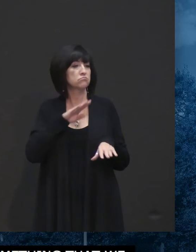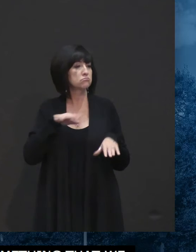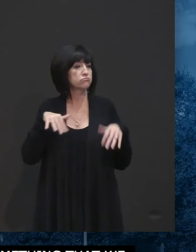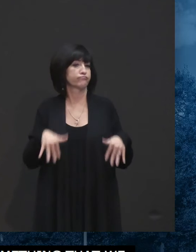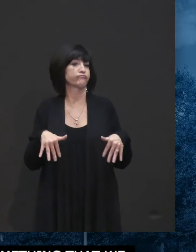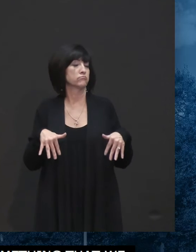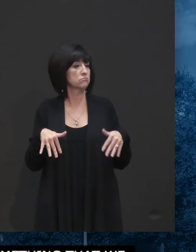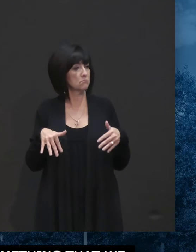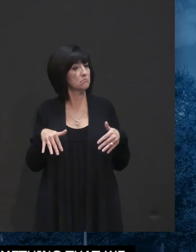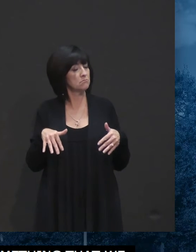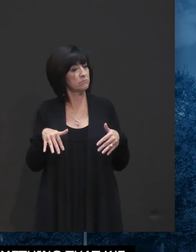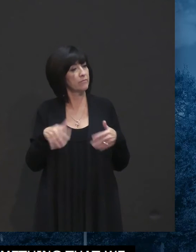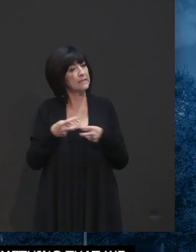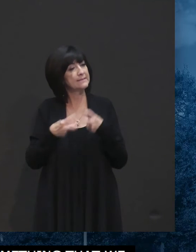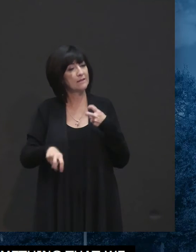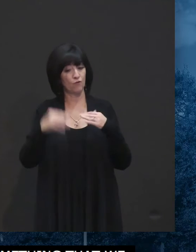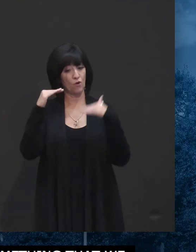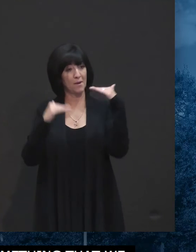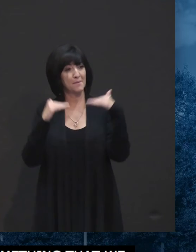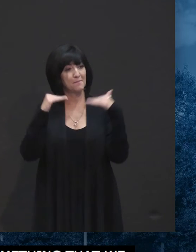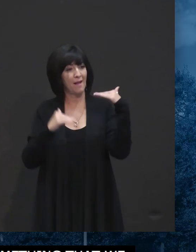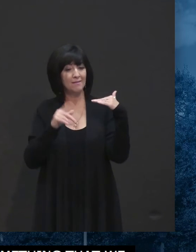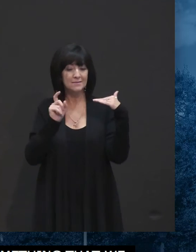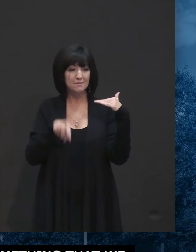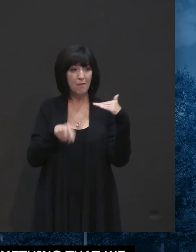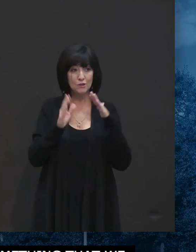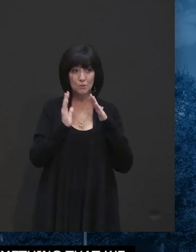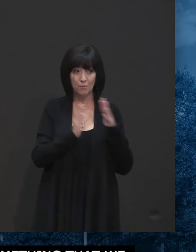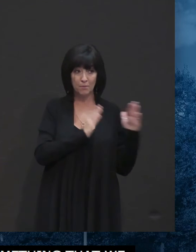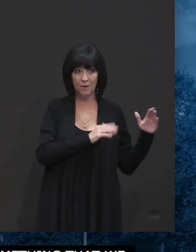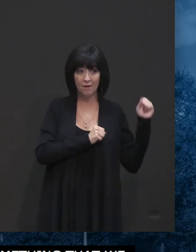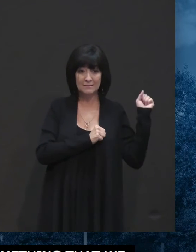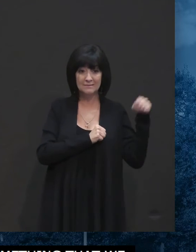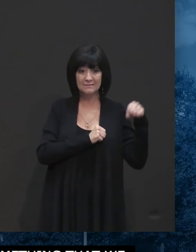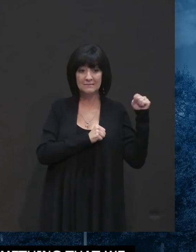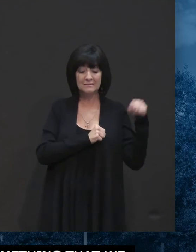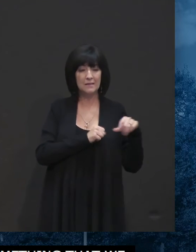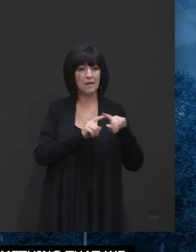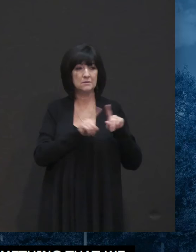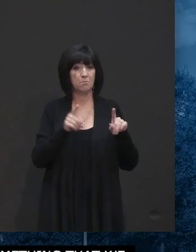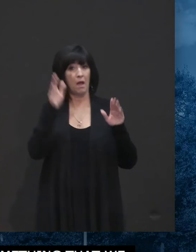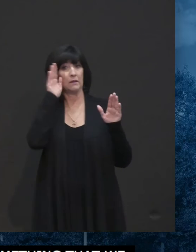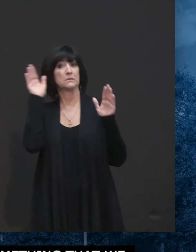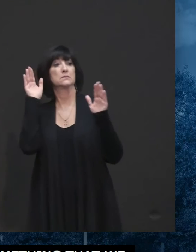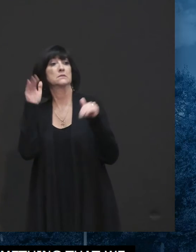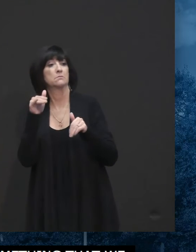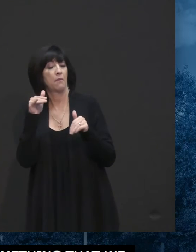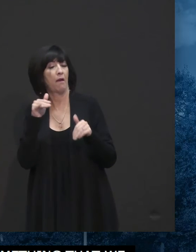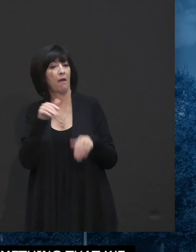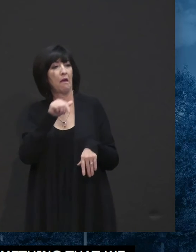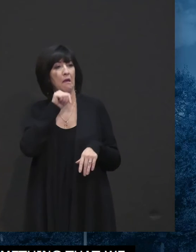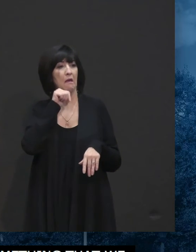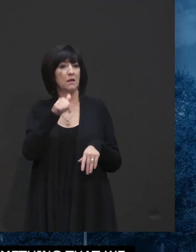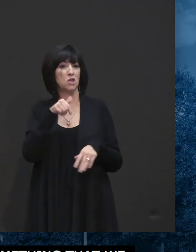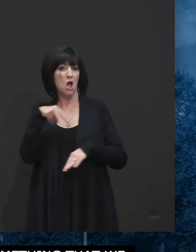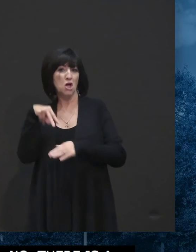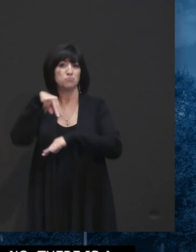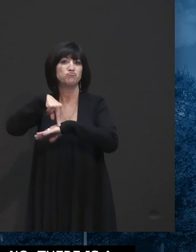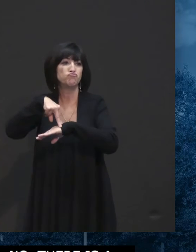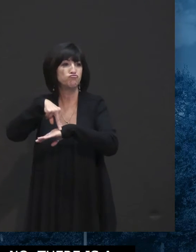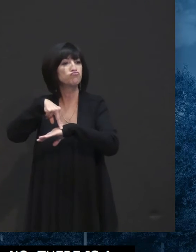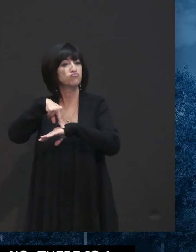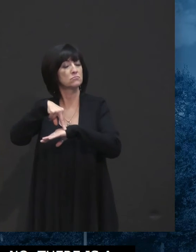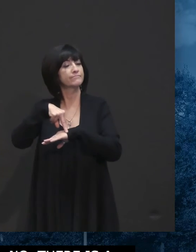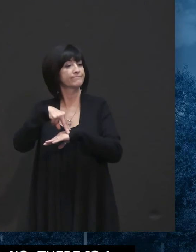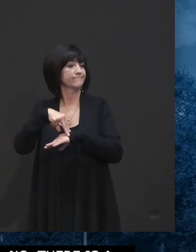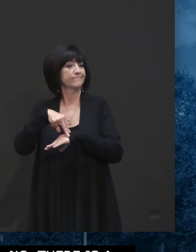be prepared for that kind of a situation and not be out front, again, so as to